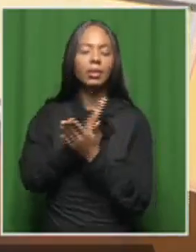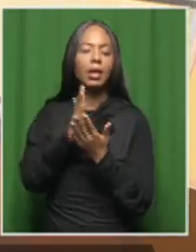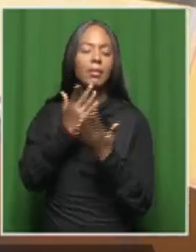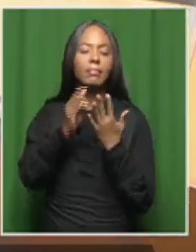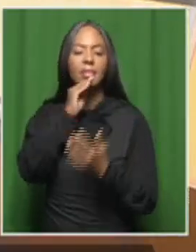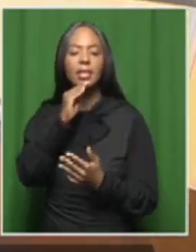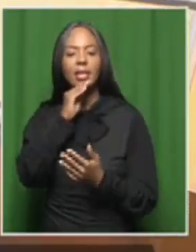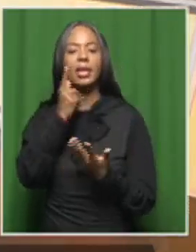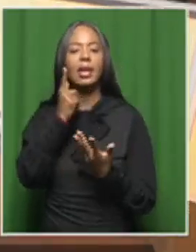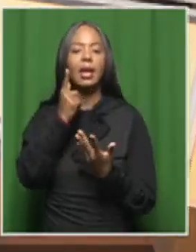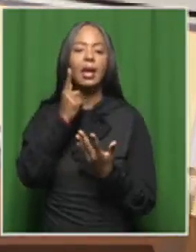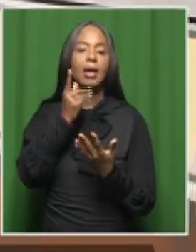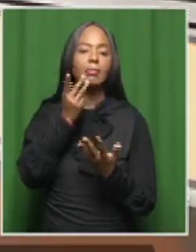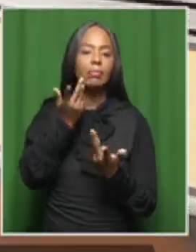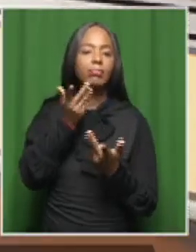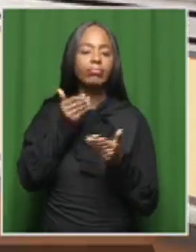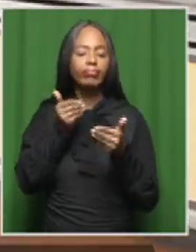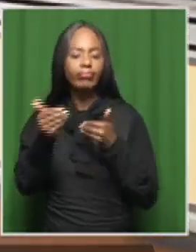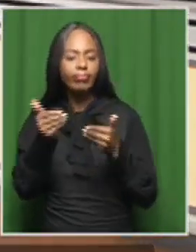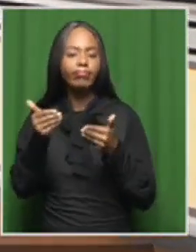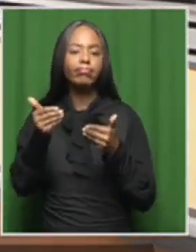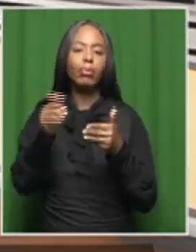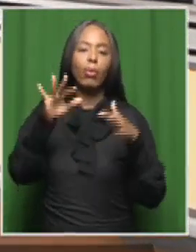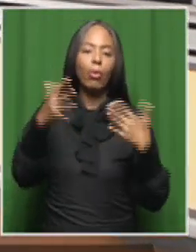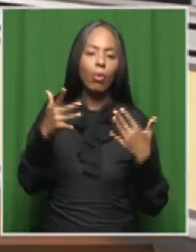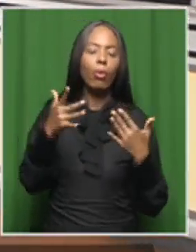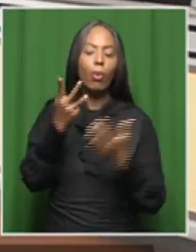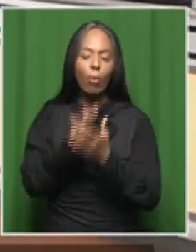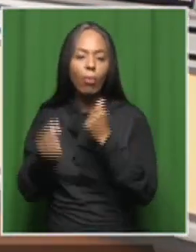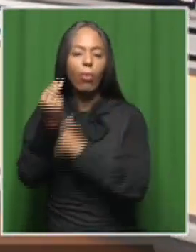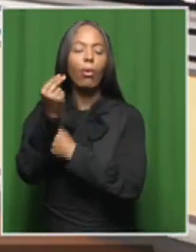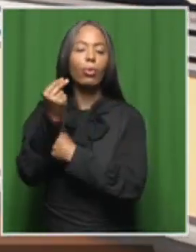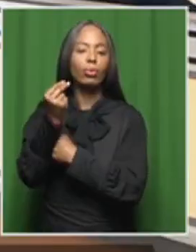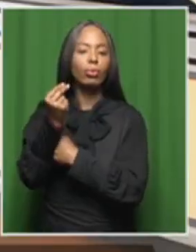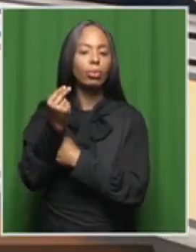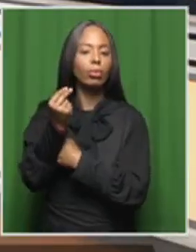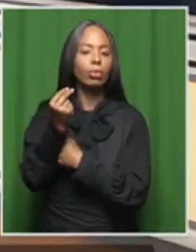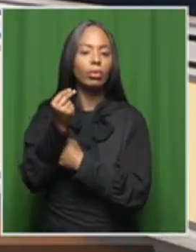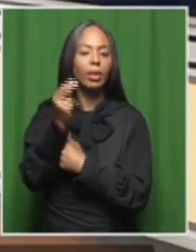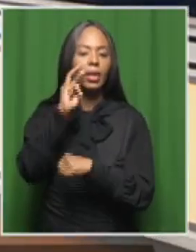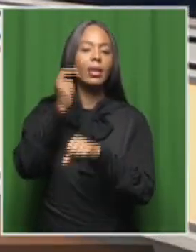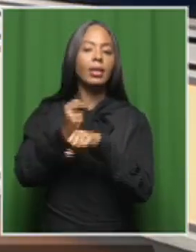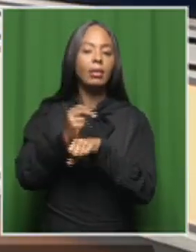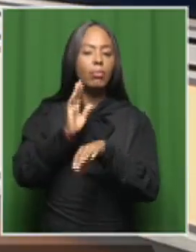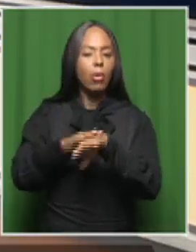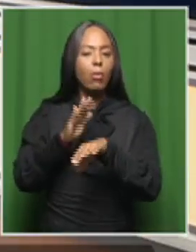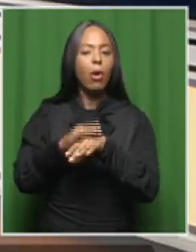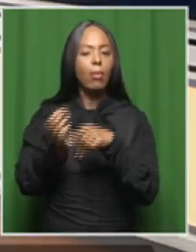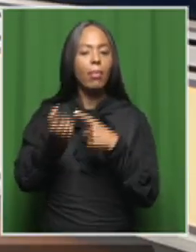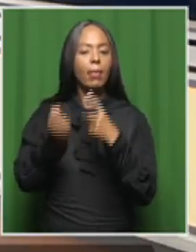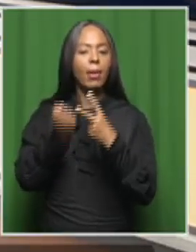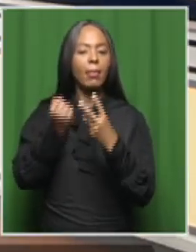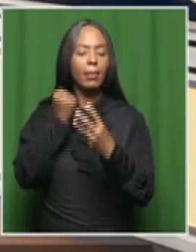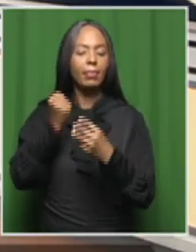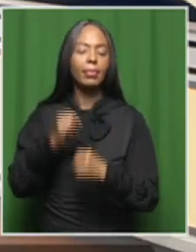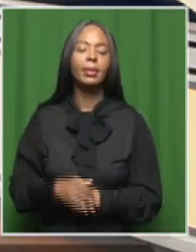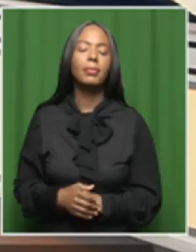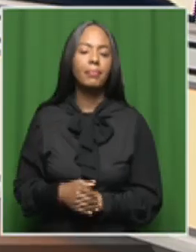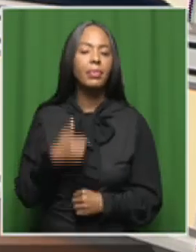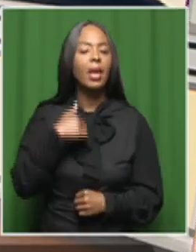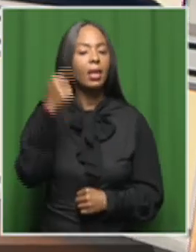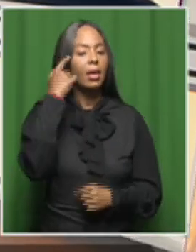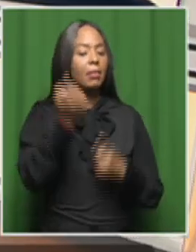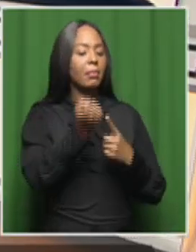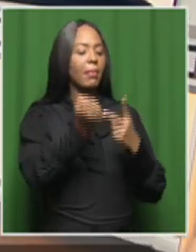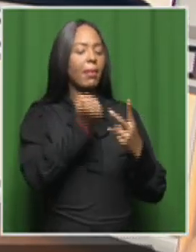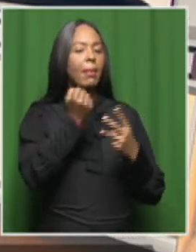not contain. Or is it a bit of a combination of both? No, I think you have to attack. I think obviously given, that it